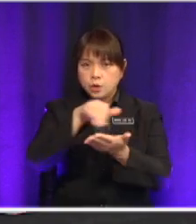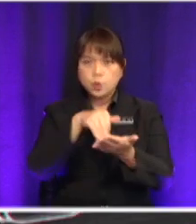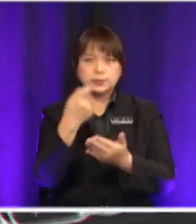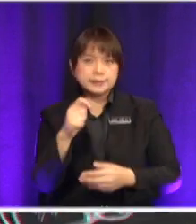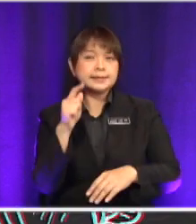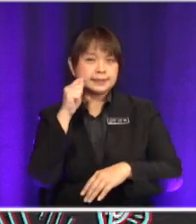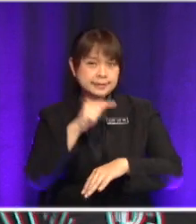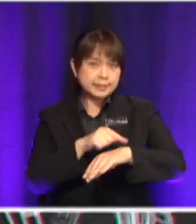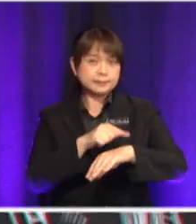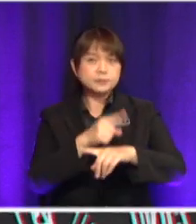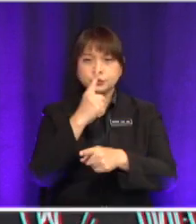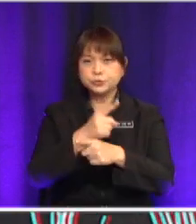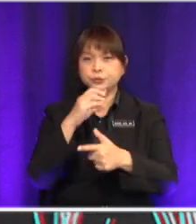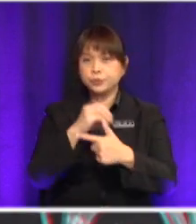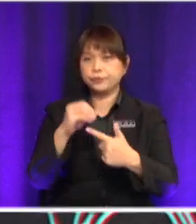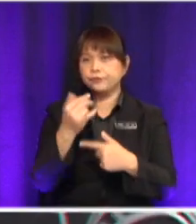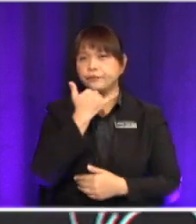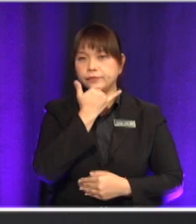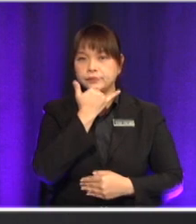or false.